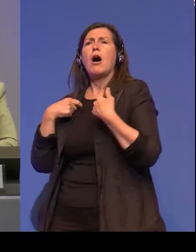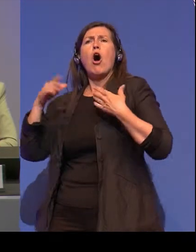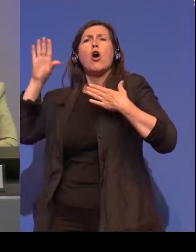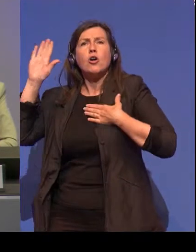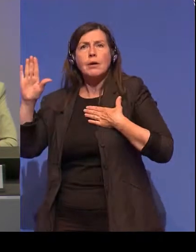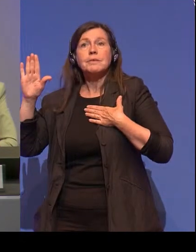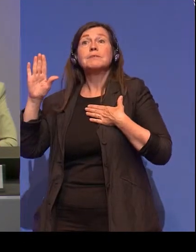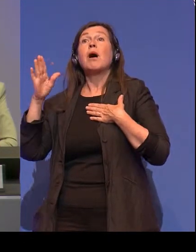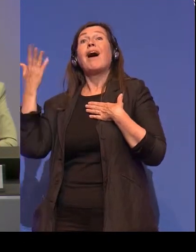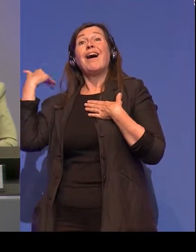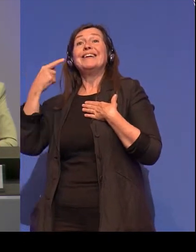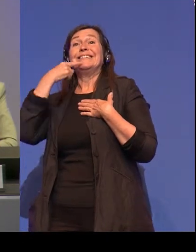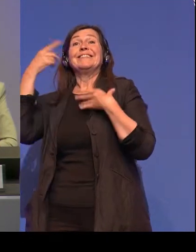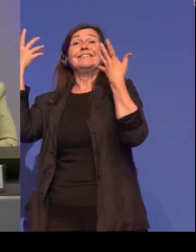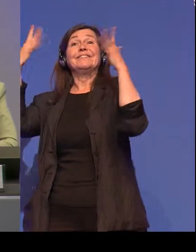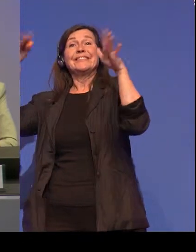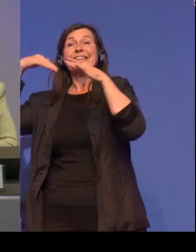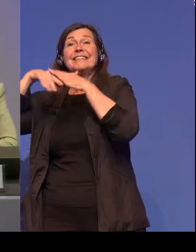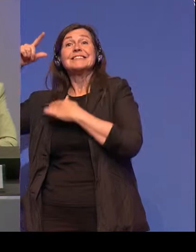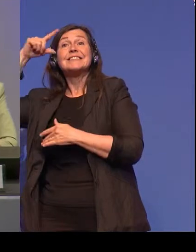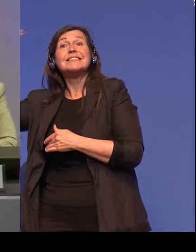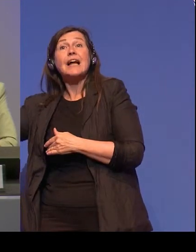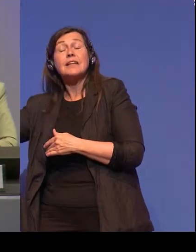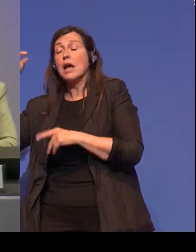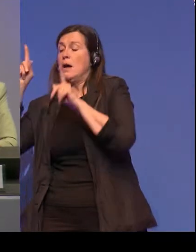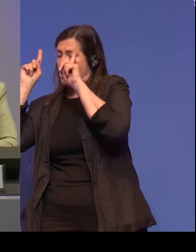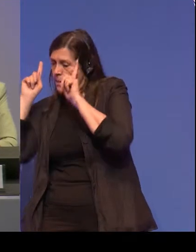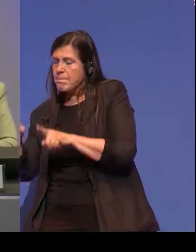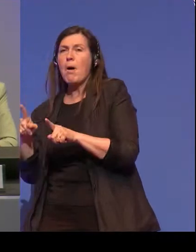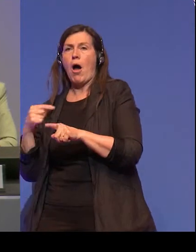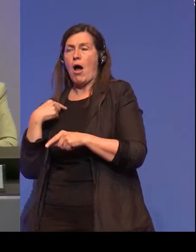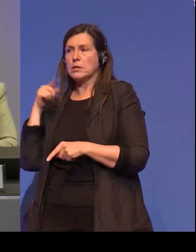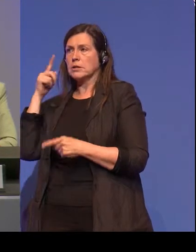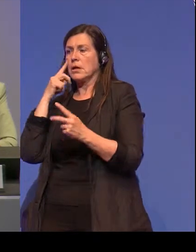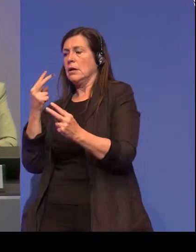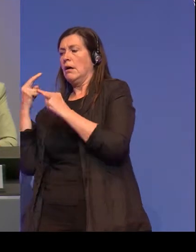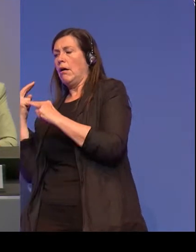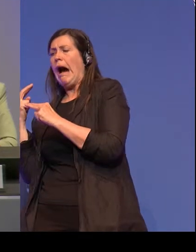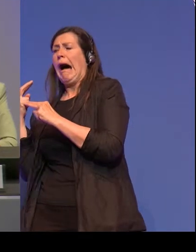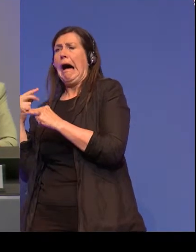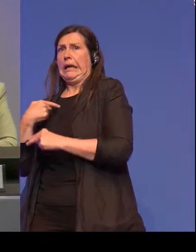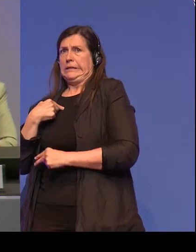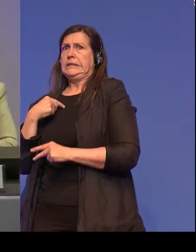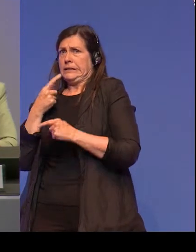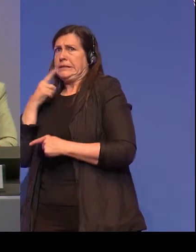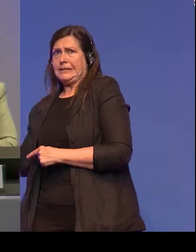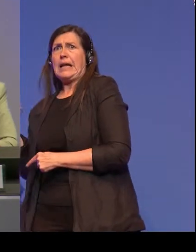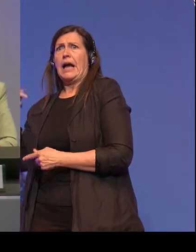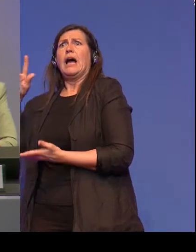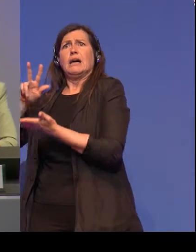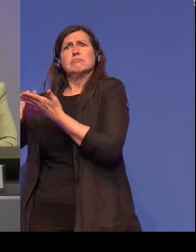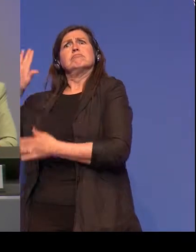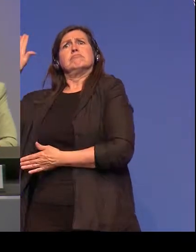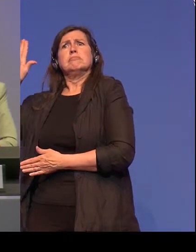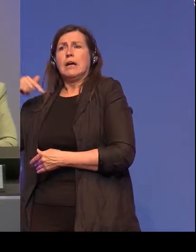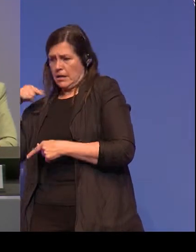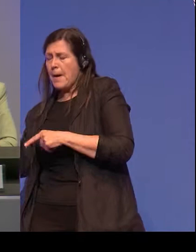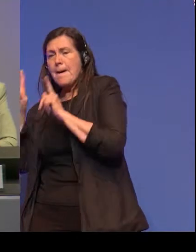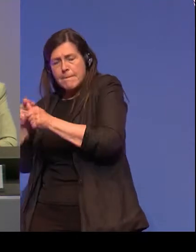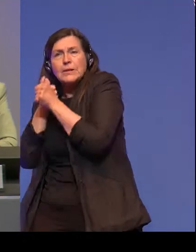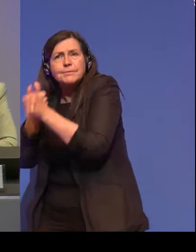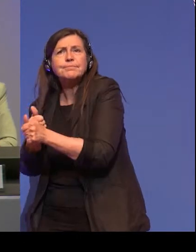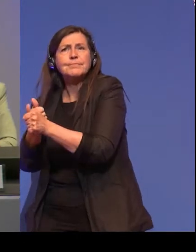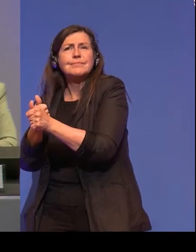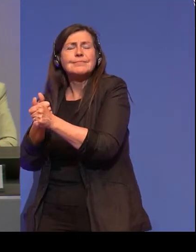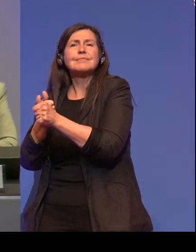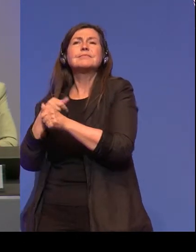in Sendai. We consider ourselves protagonists and active participants in the process of advancing DRR. We urge that